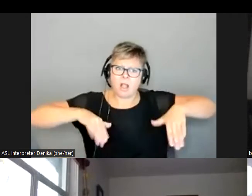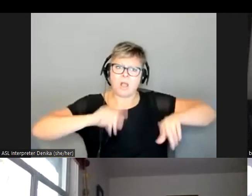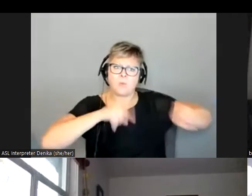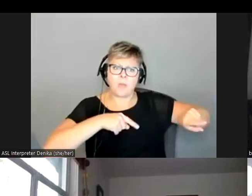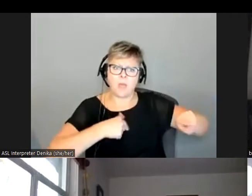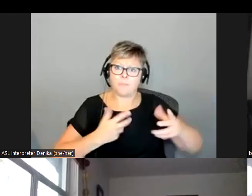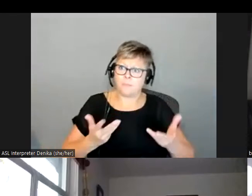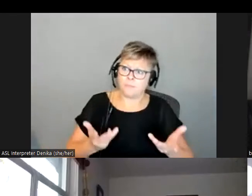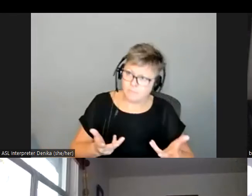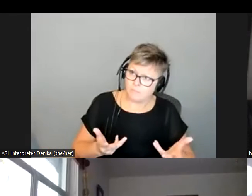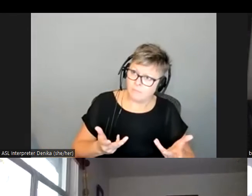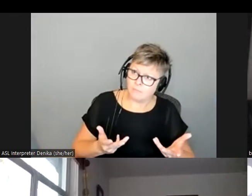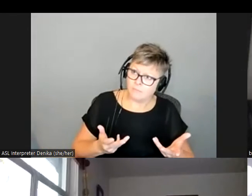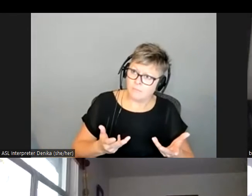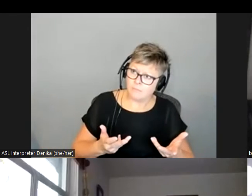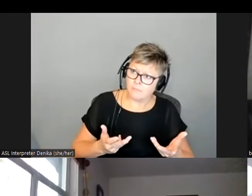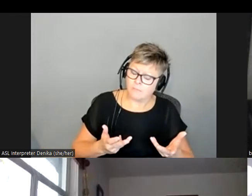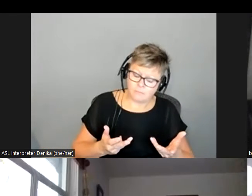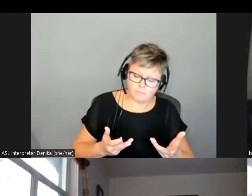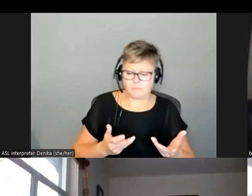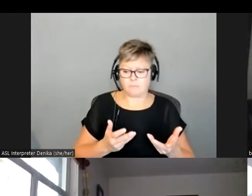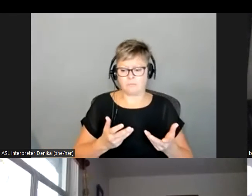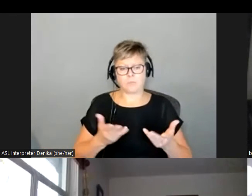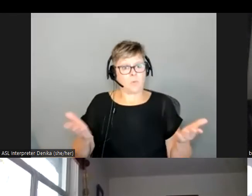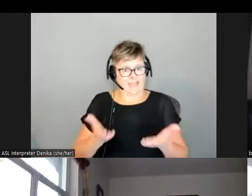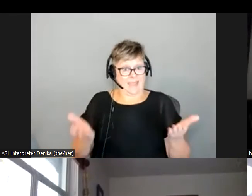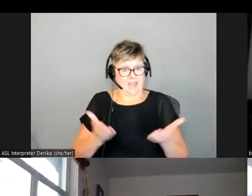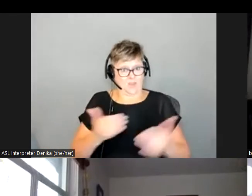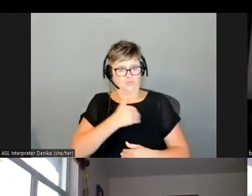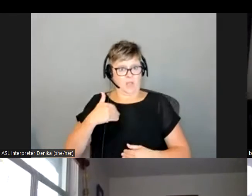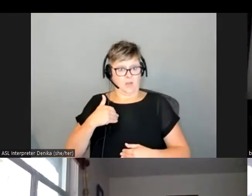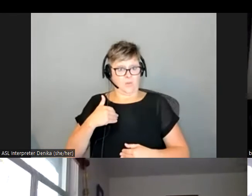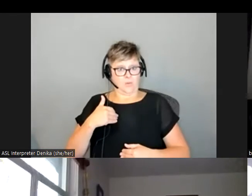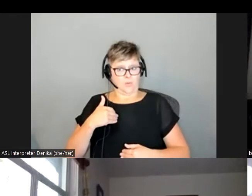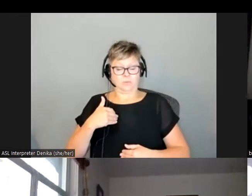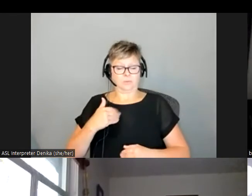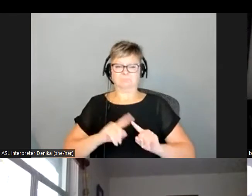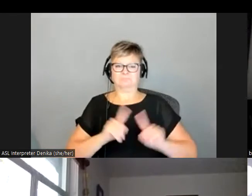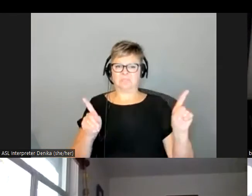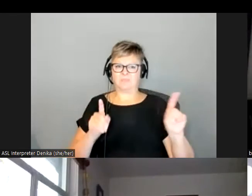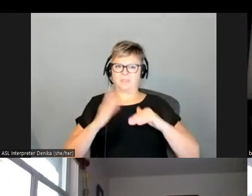So the situation here in Toronto is vastly different from out west.